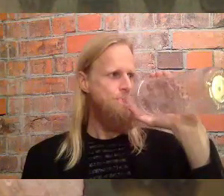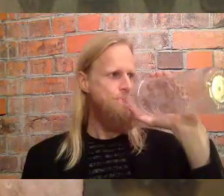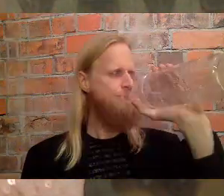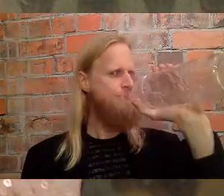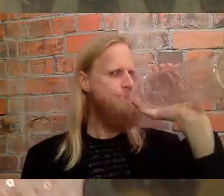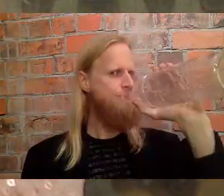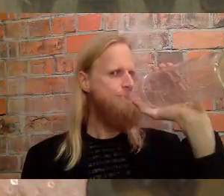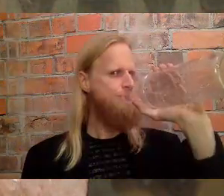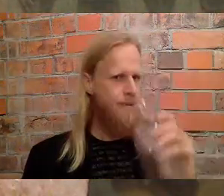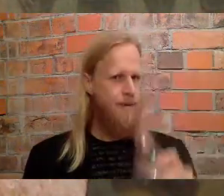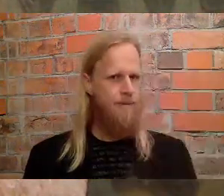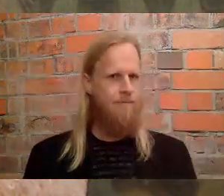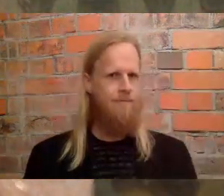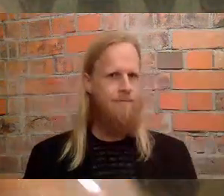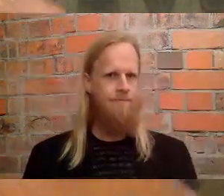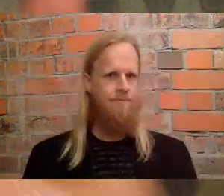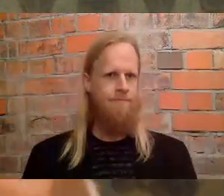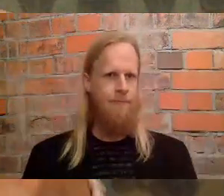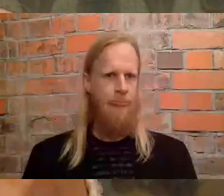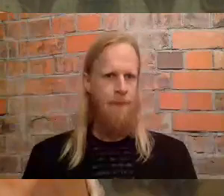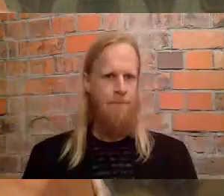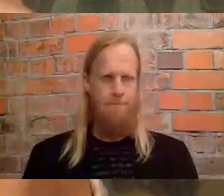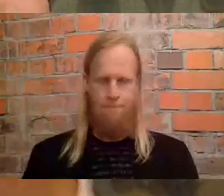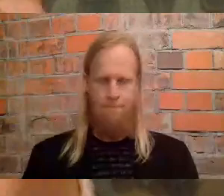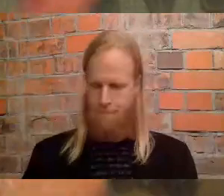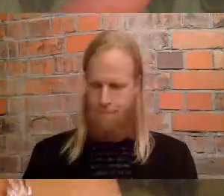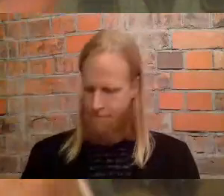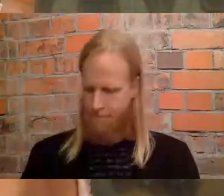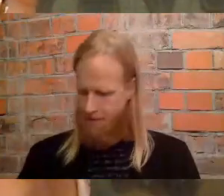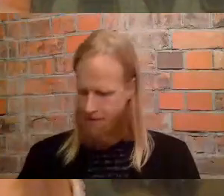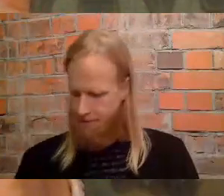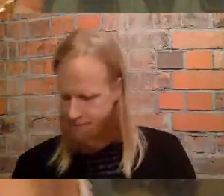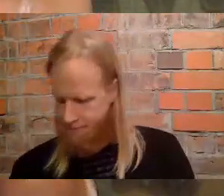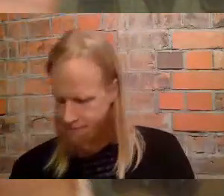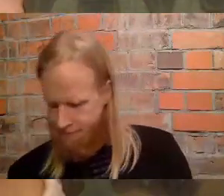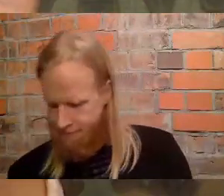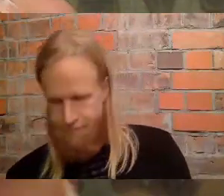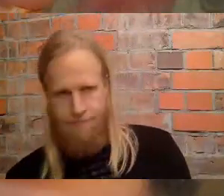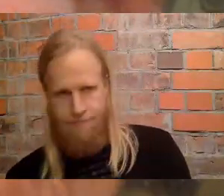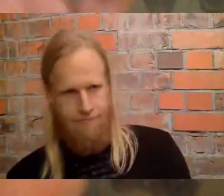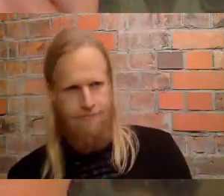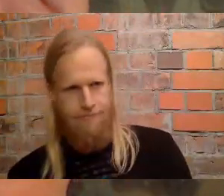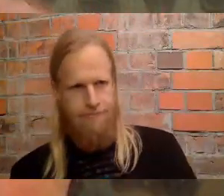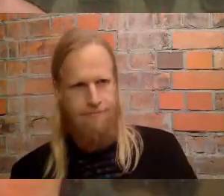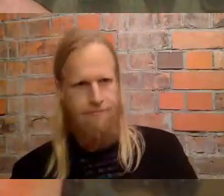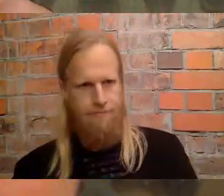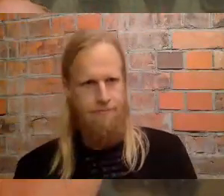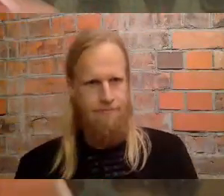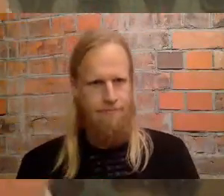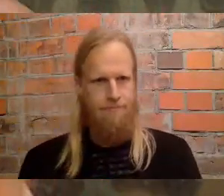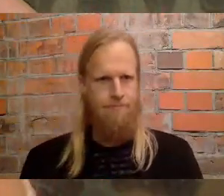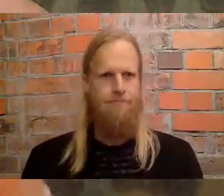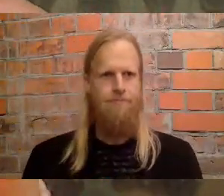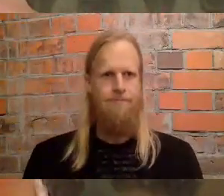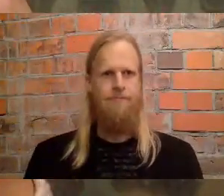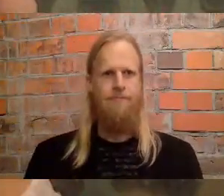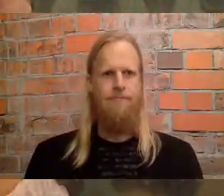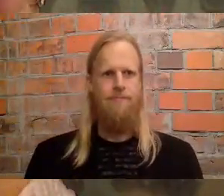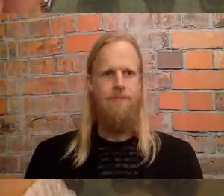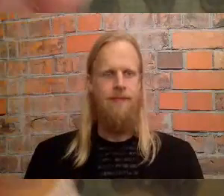and facing right now. Myself, Magnus, every single person that